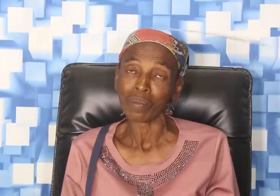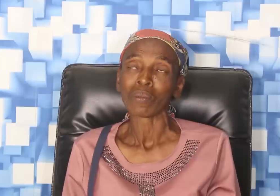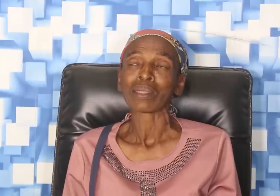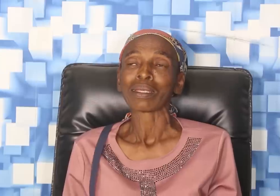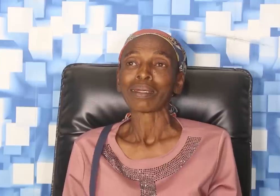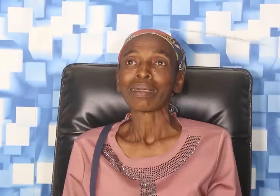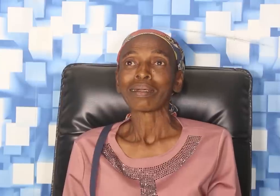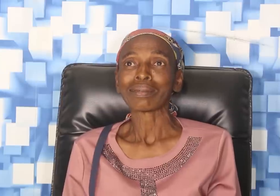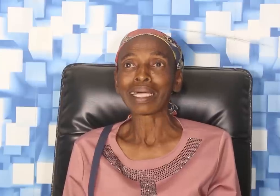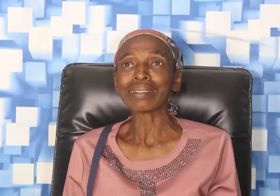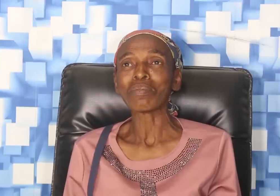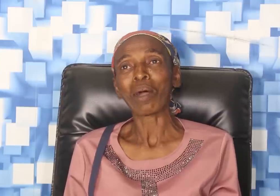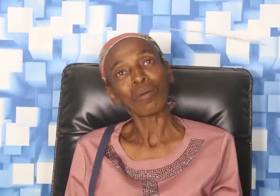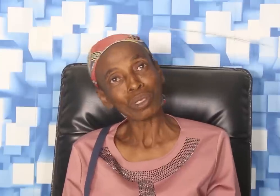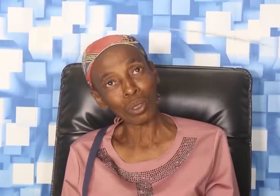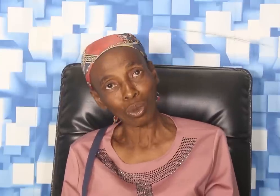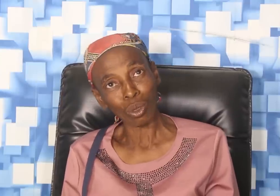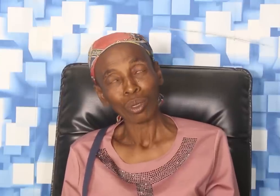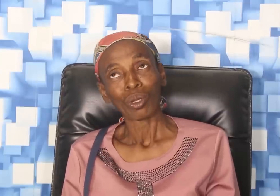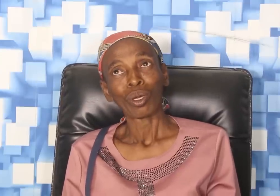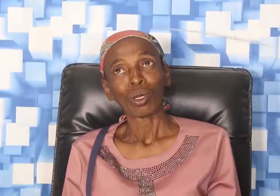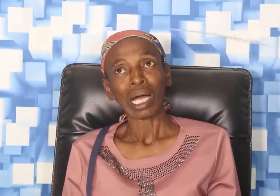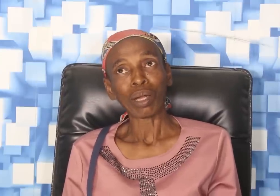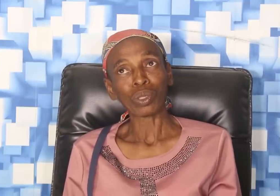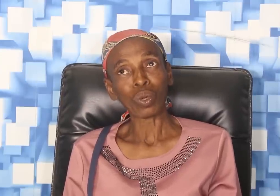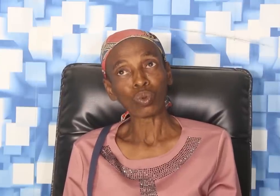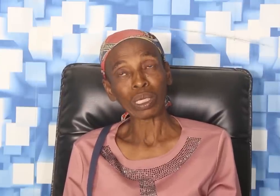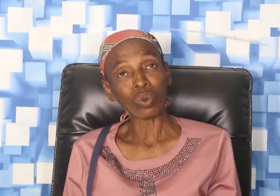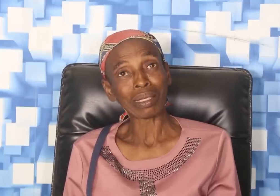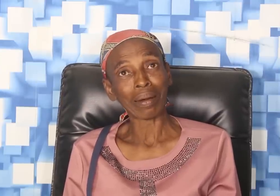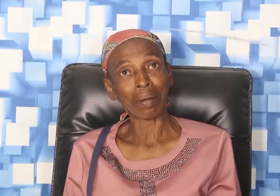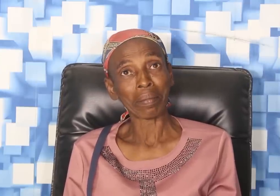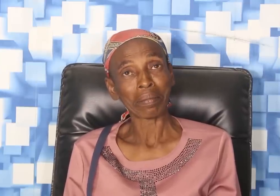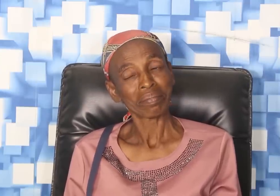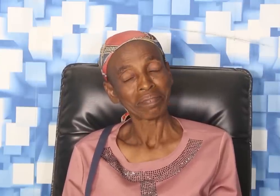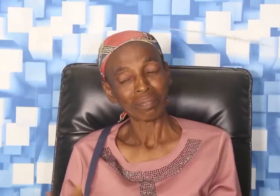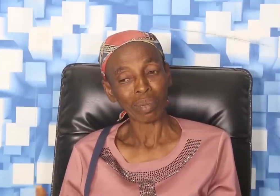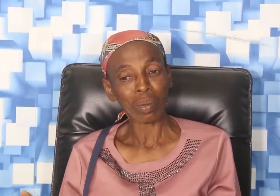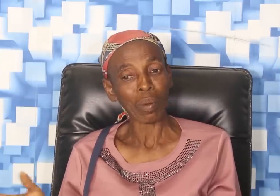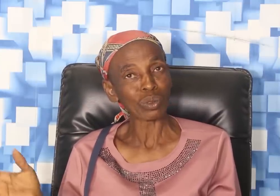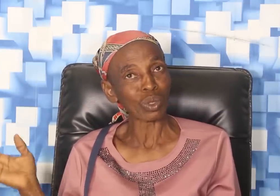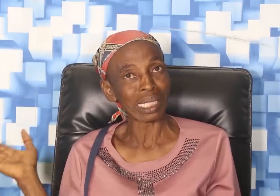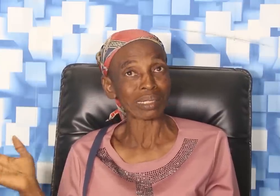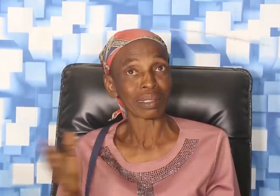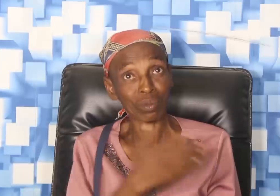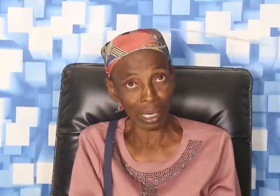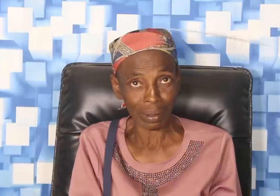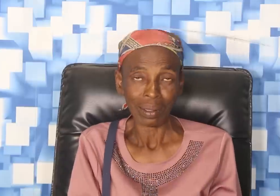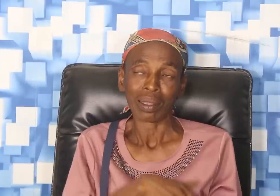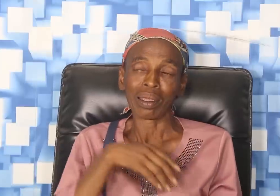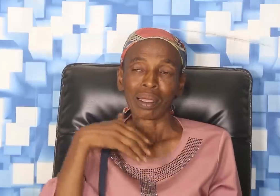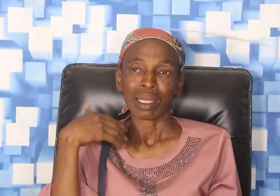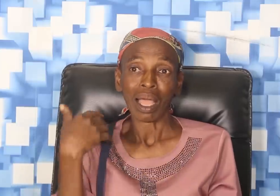life. Then my office also, I was once working with Baba Obasanjo then in